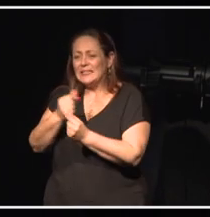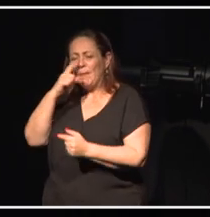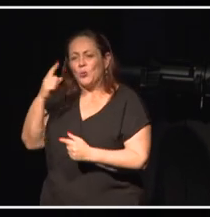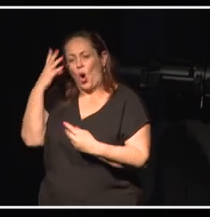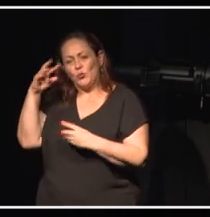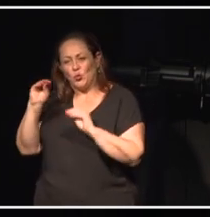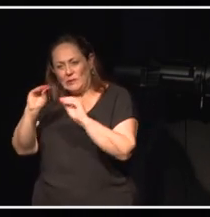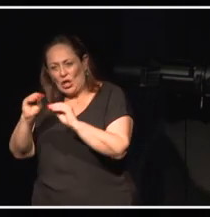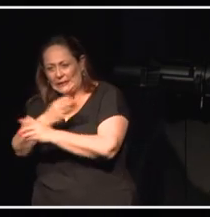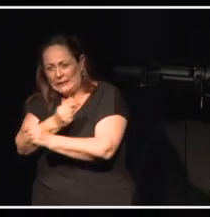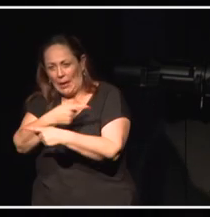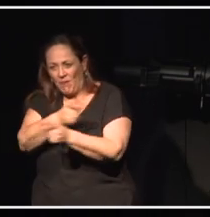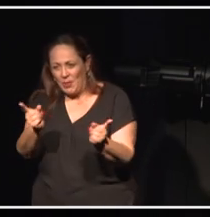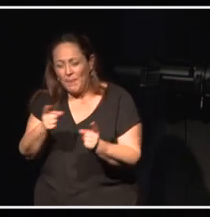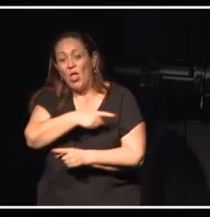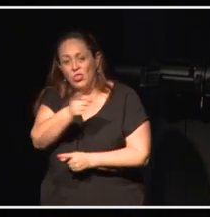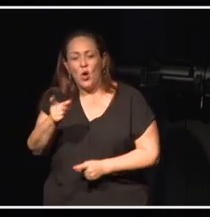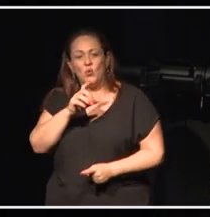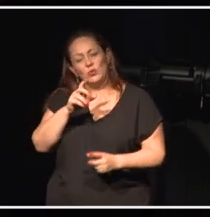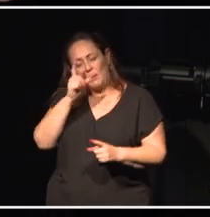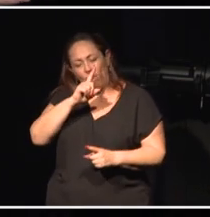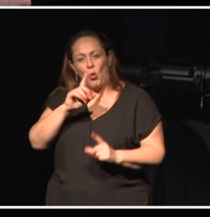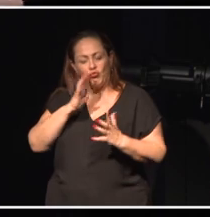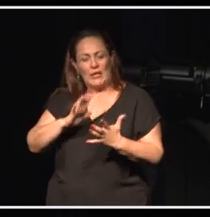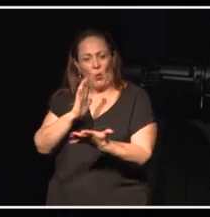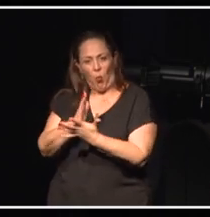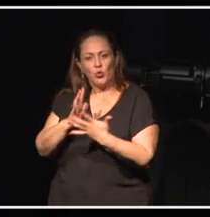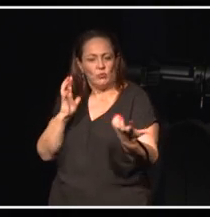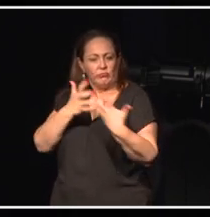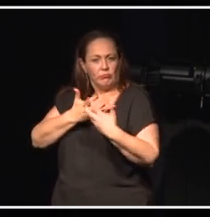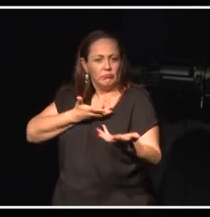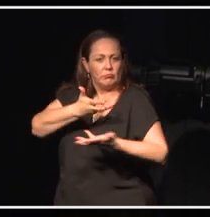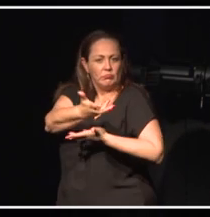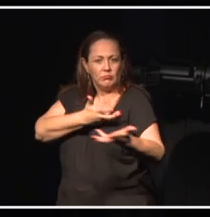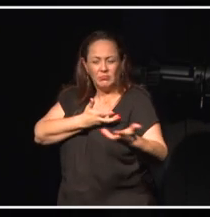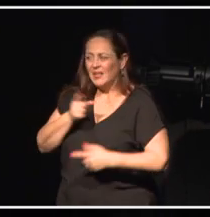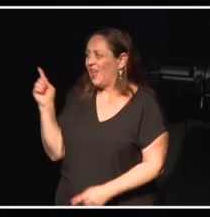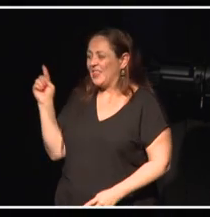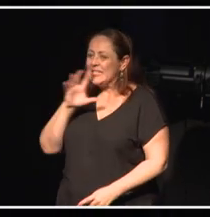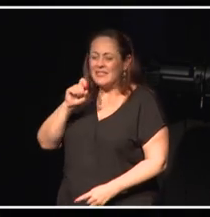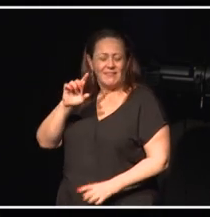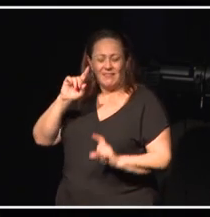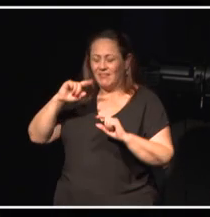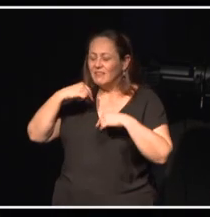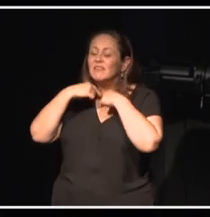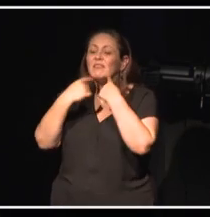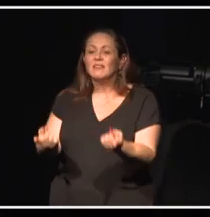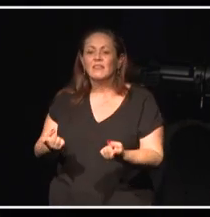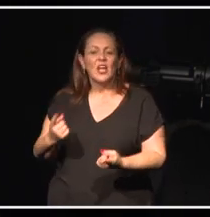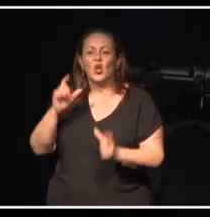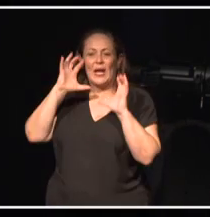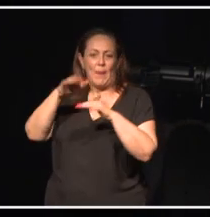hope to educate, but they're the people who want to have a rational dialogue with you in the first place. These people are not interested in rational dialogue. These people are interested